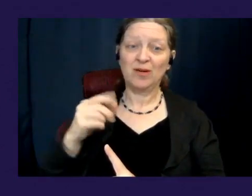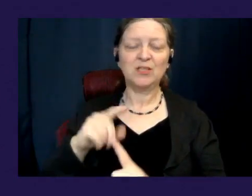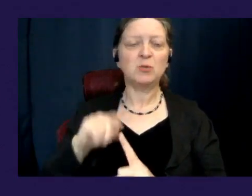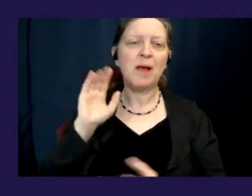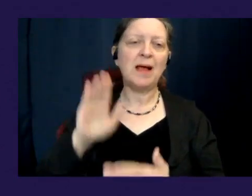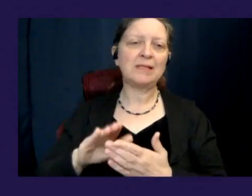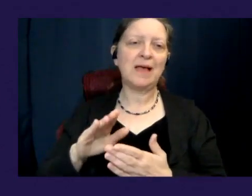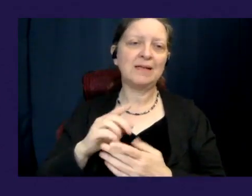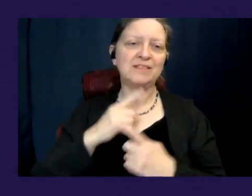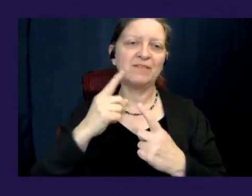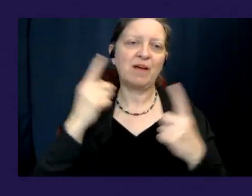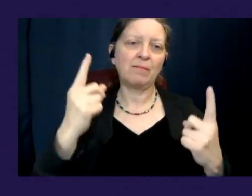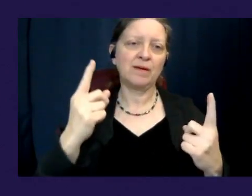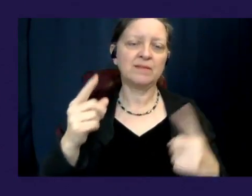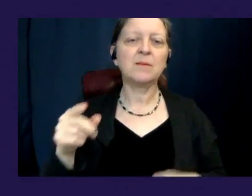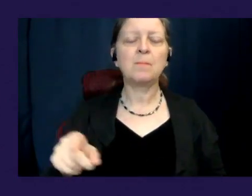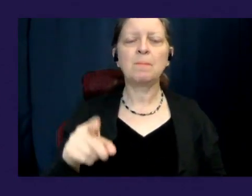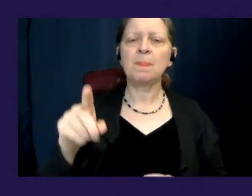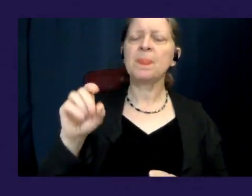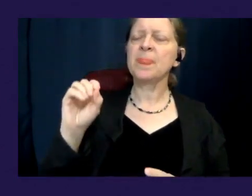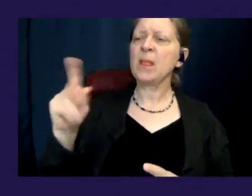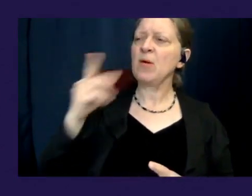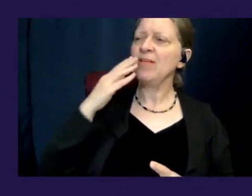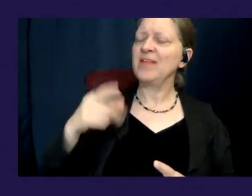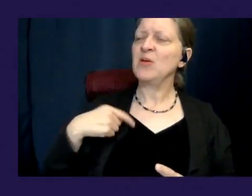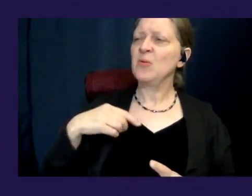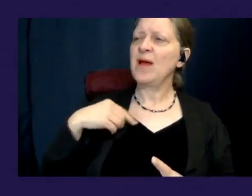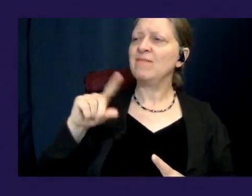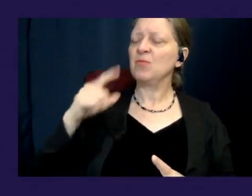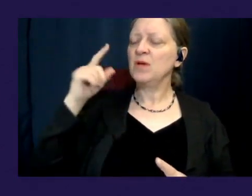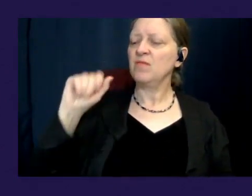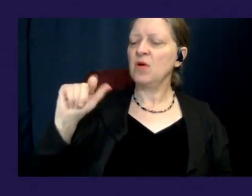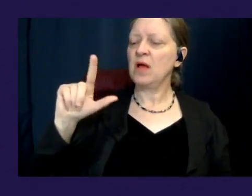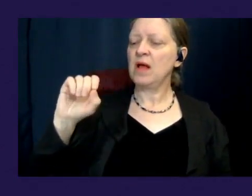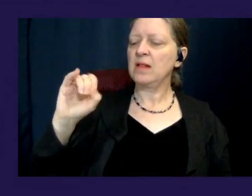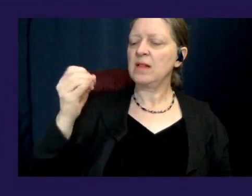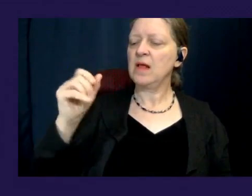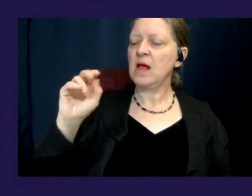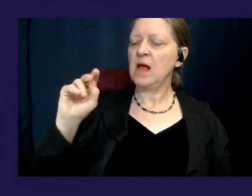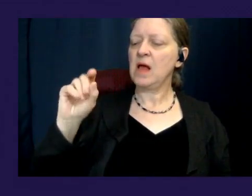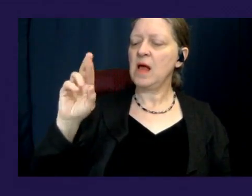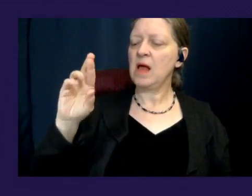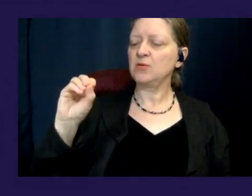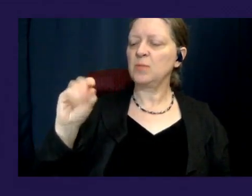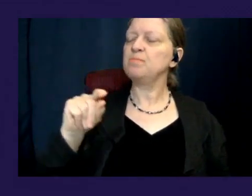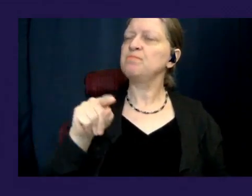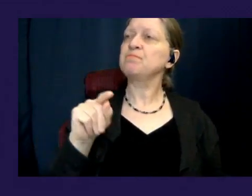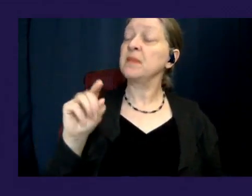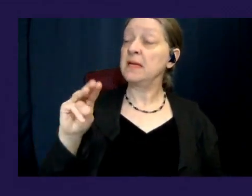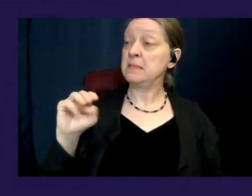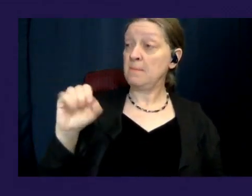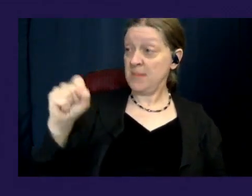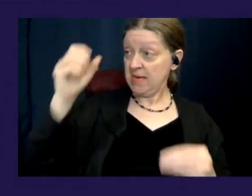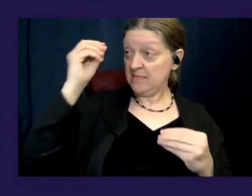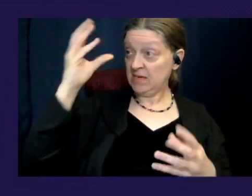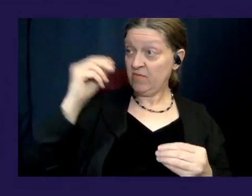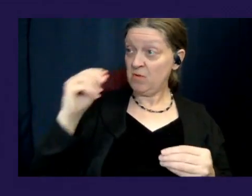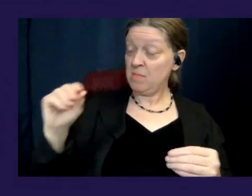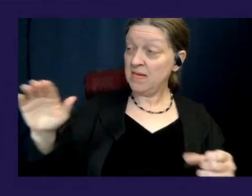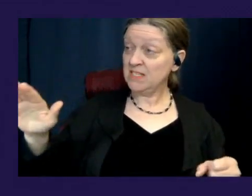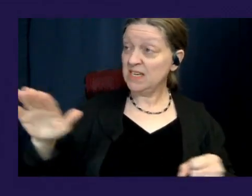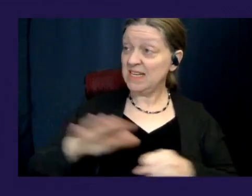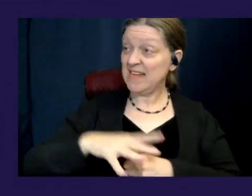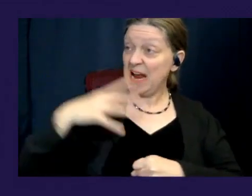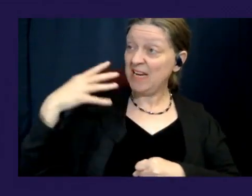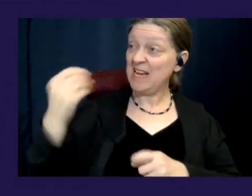Neil. All right, I think I have a question for Alejandro, and this one is misinformation entirely out there? What else might